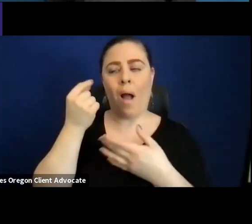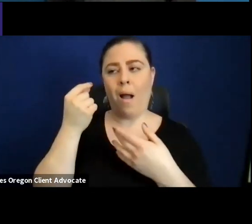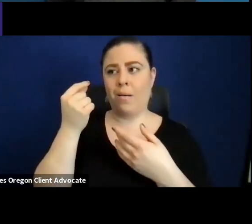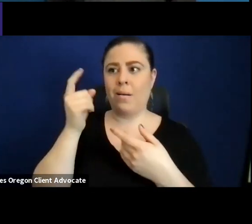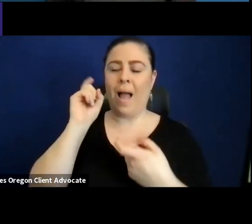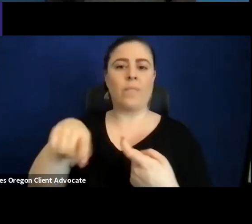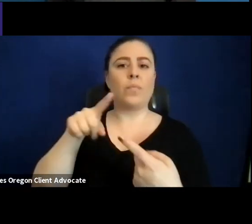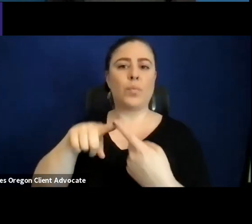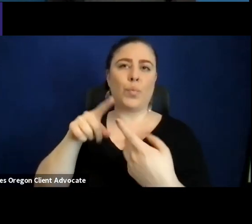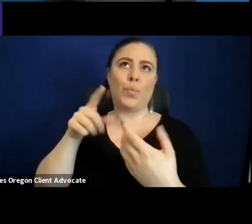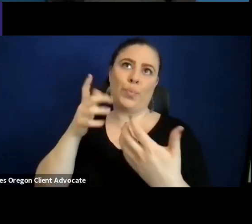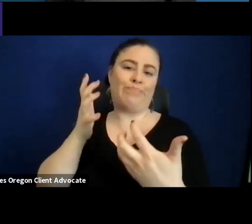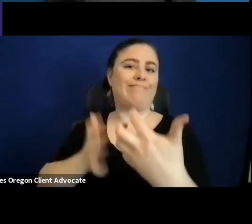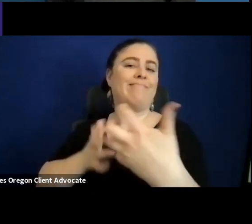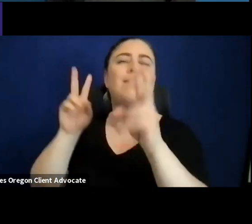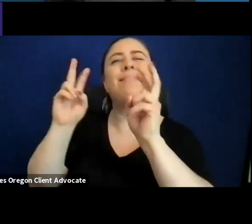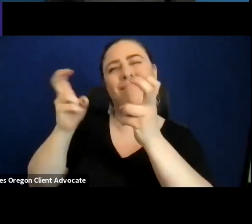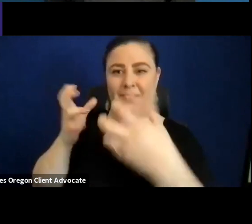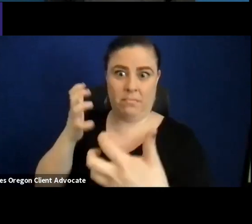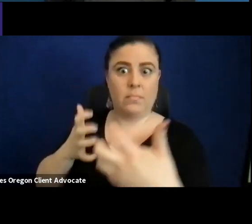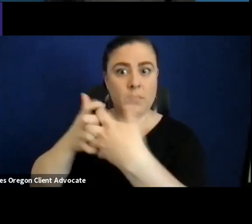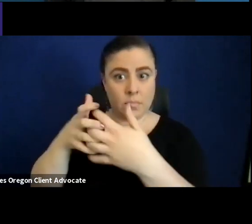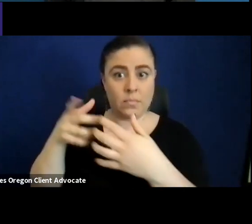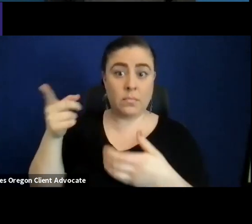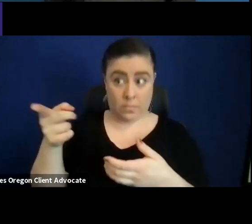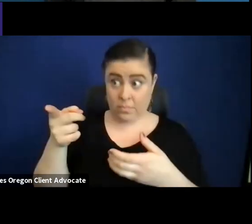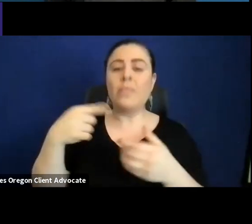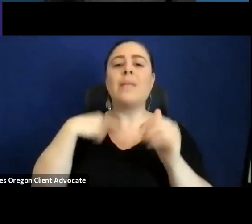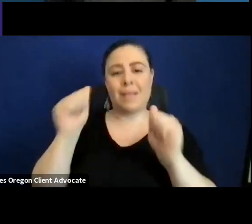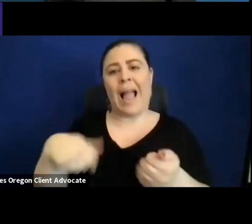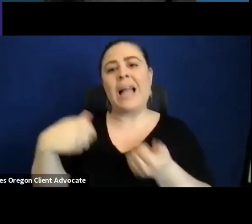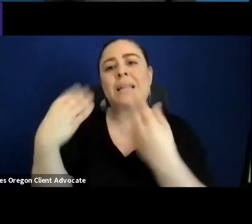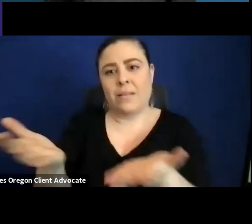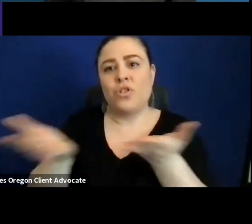that mandates what we have to actually,